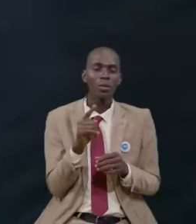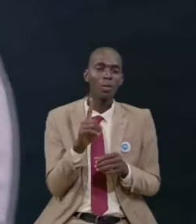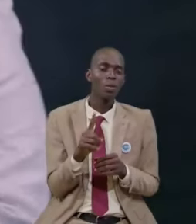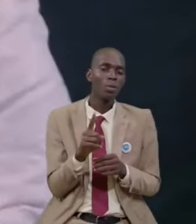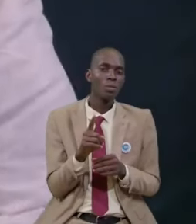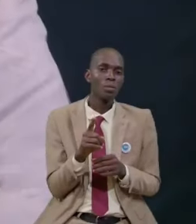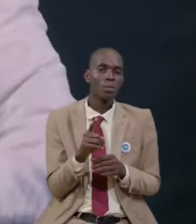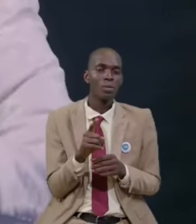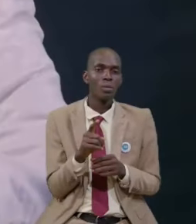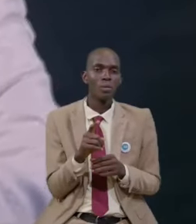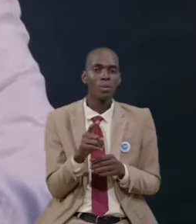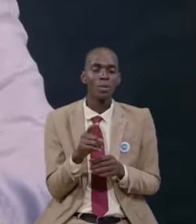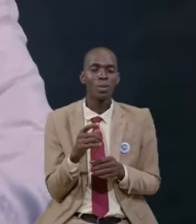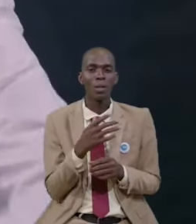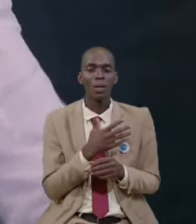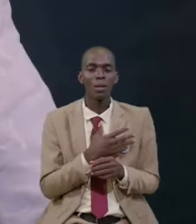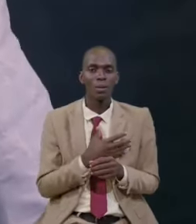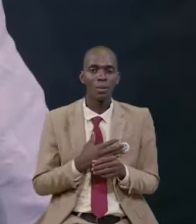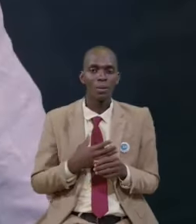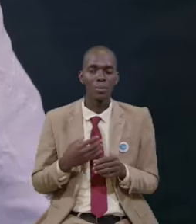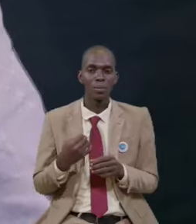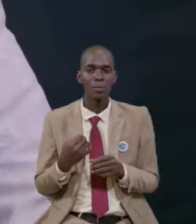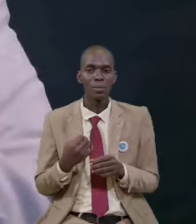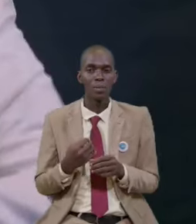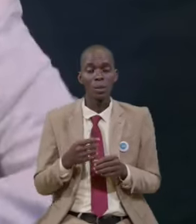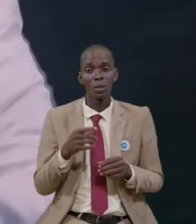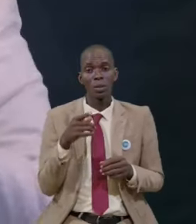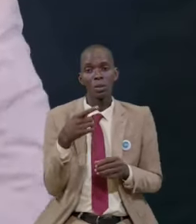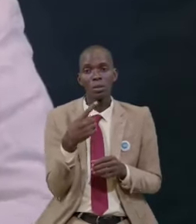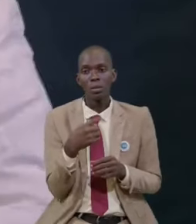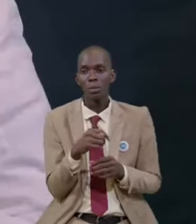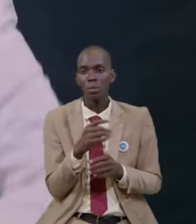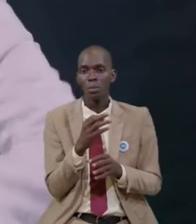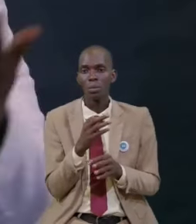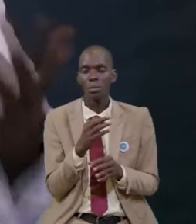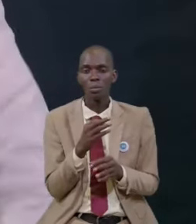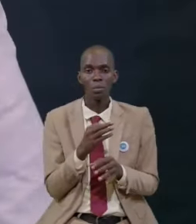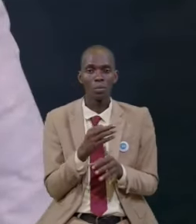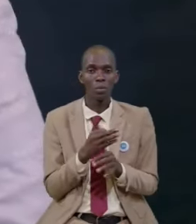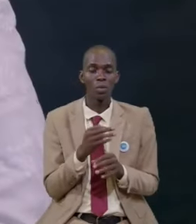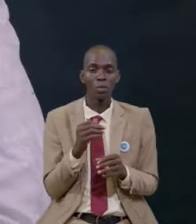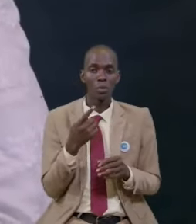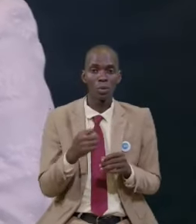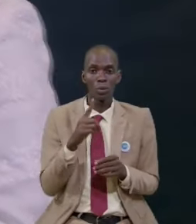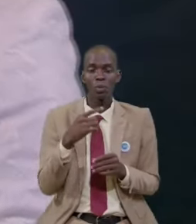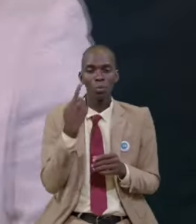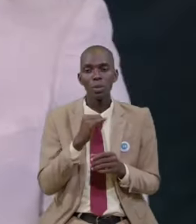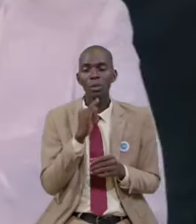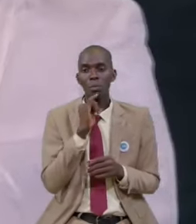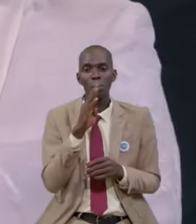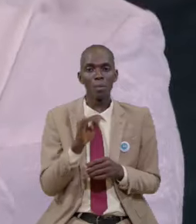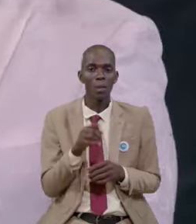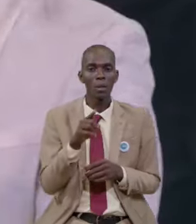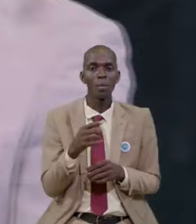beautiful. Yea, the faith which is by him have given him